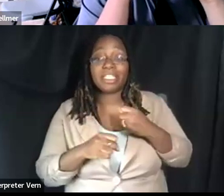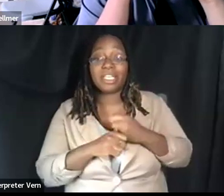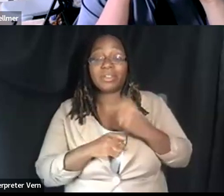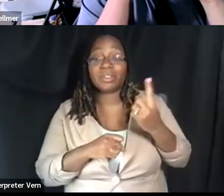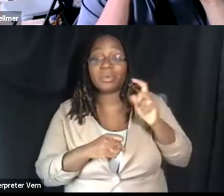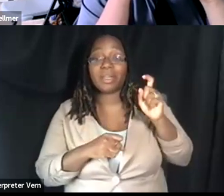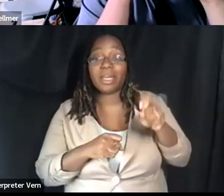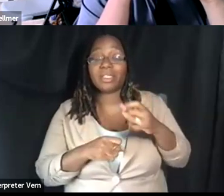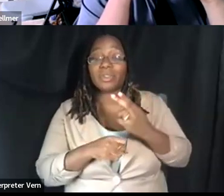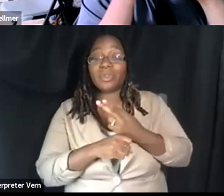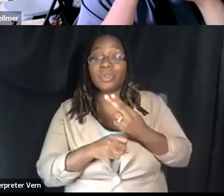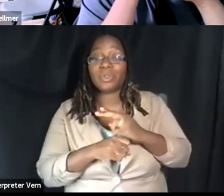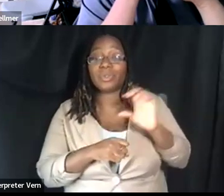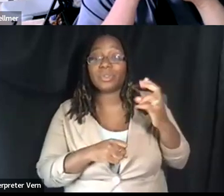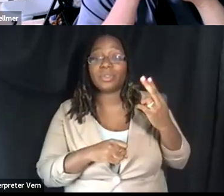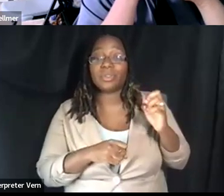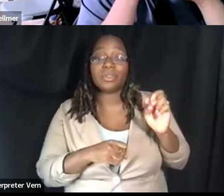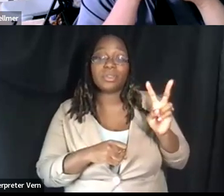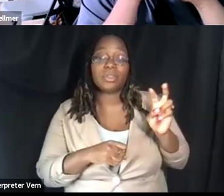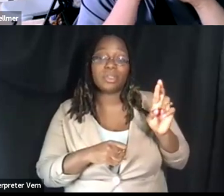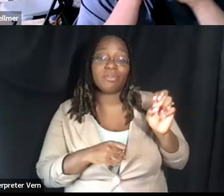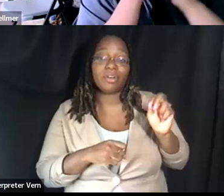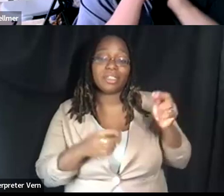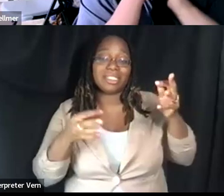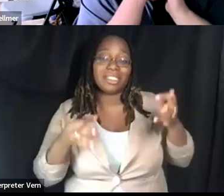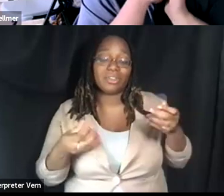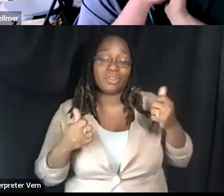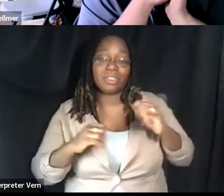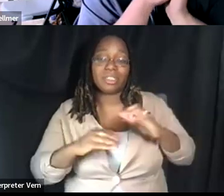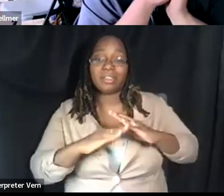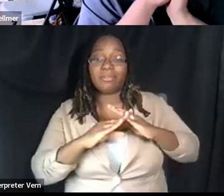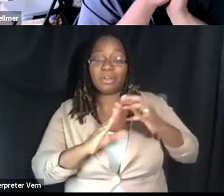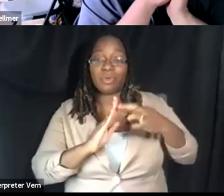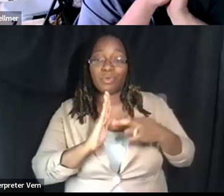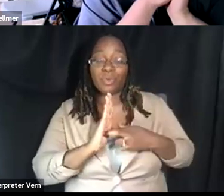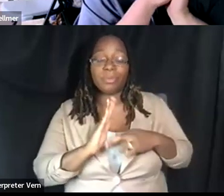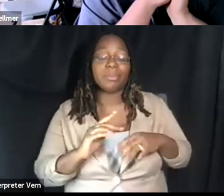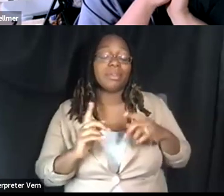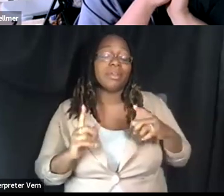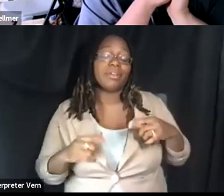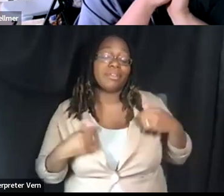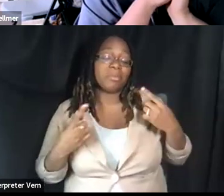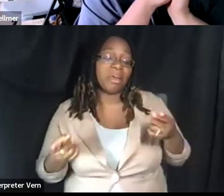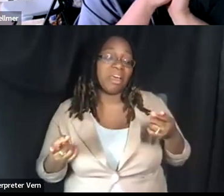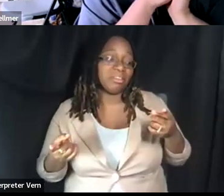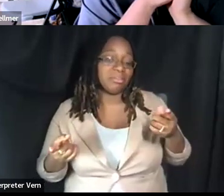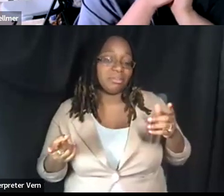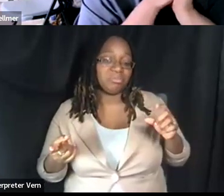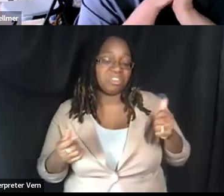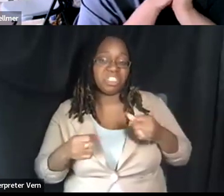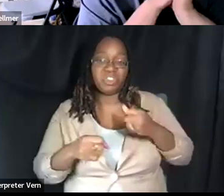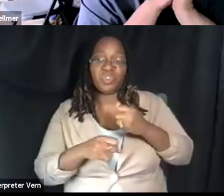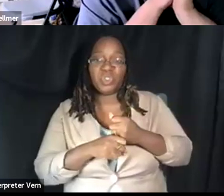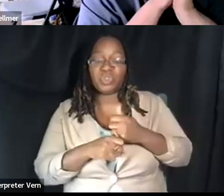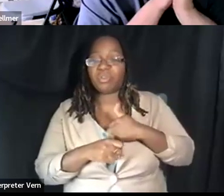use the Chevron decision to defend a rule that over the last, I would say, decade, I've witnessed